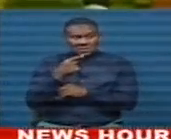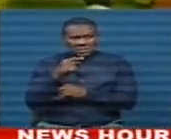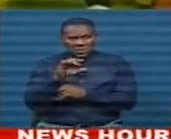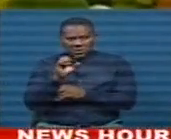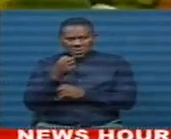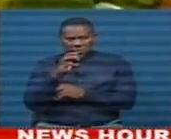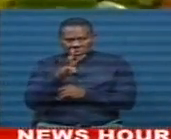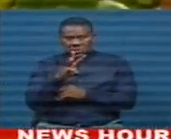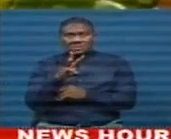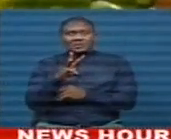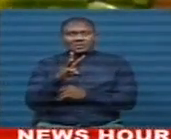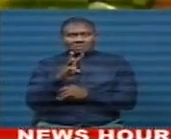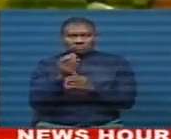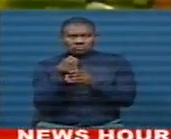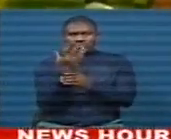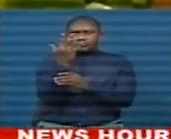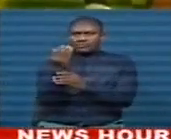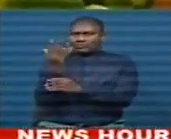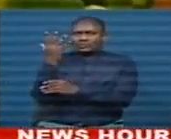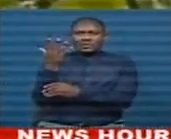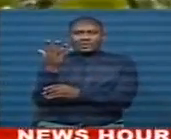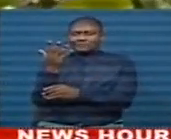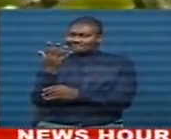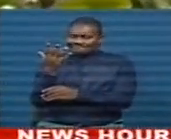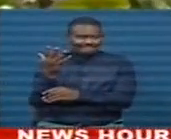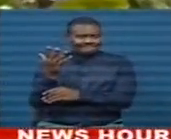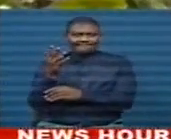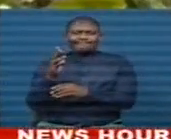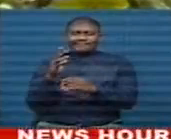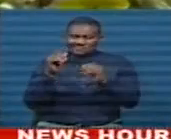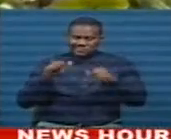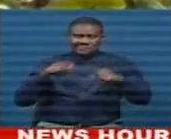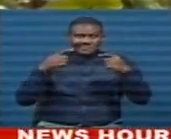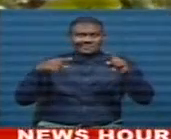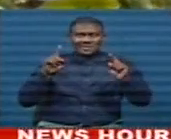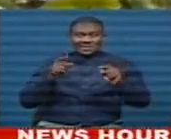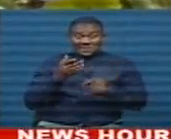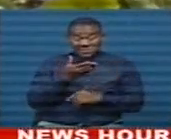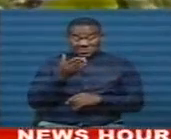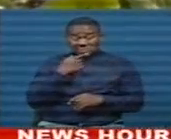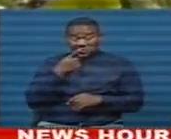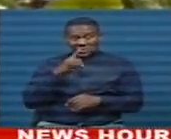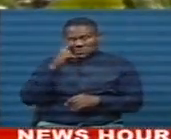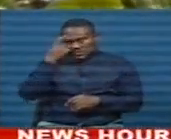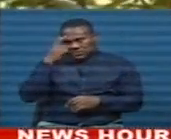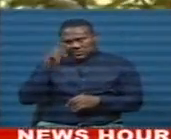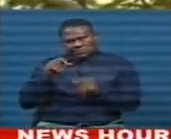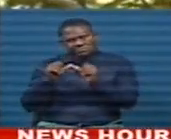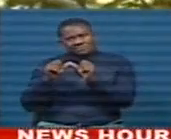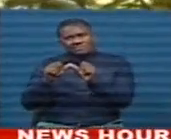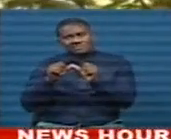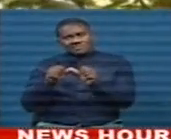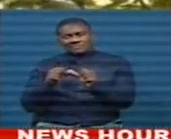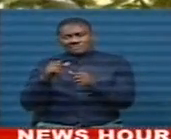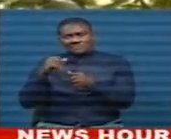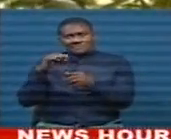cashew production in the Upper West region are promising. They say the government must continue to ensure a ready market for